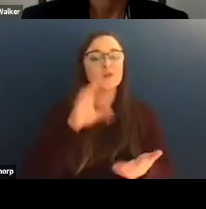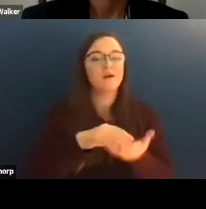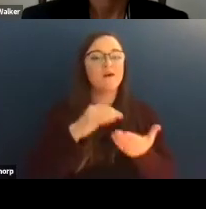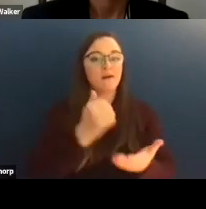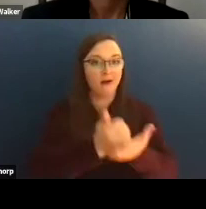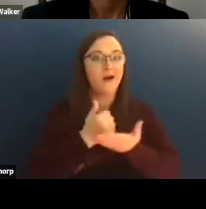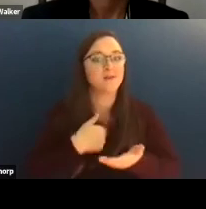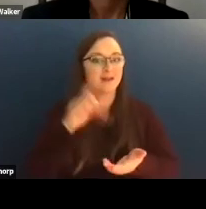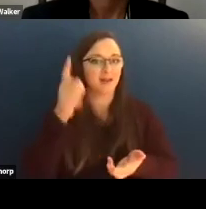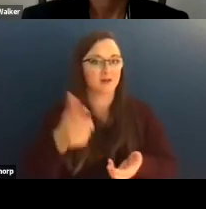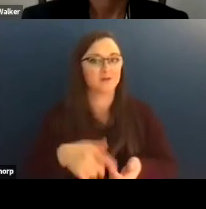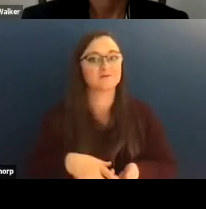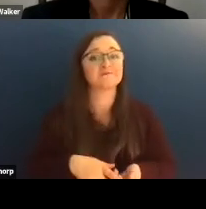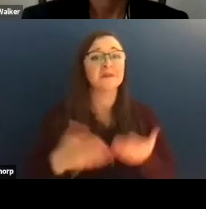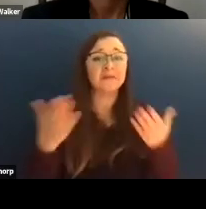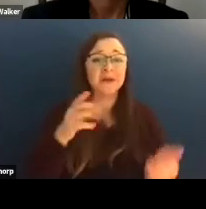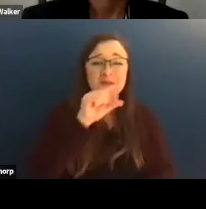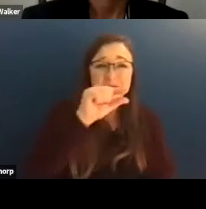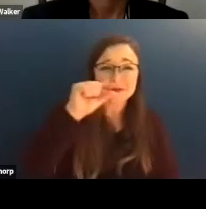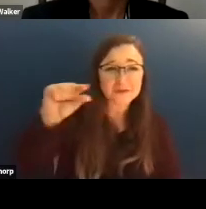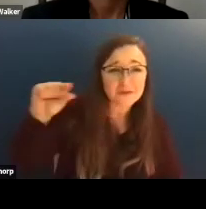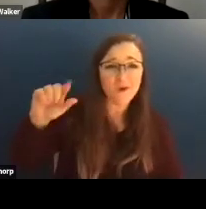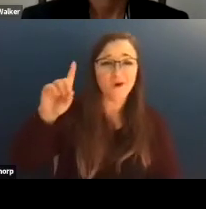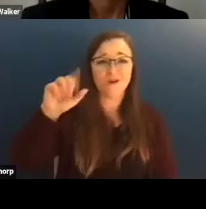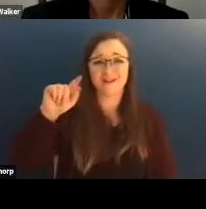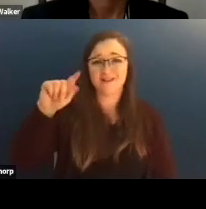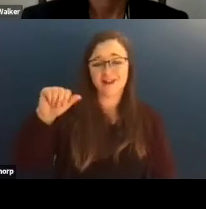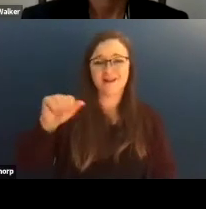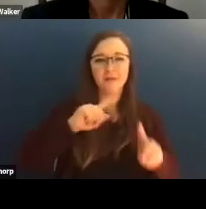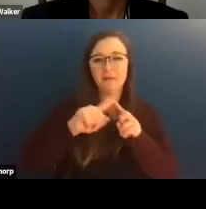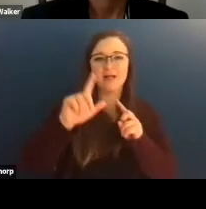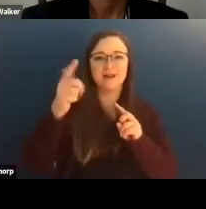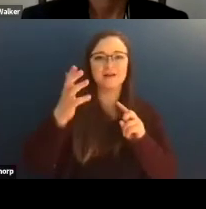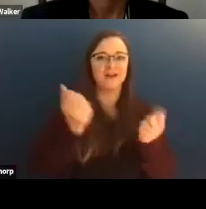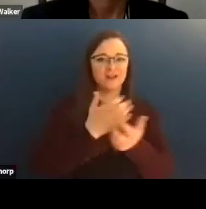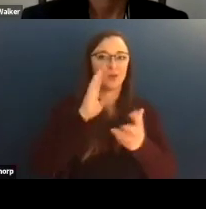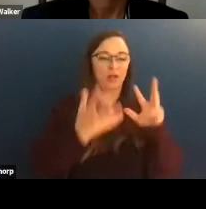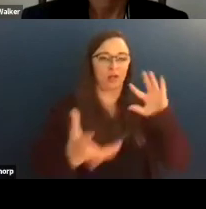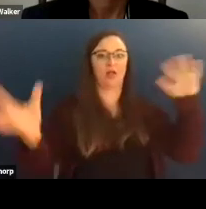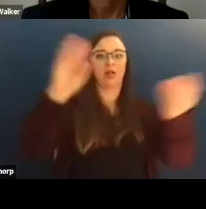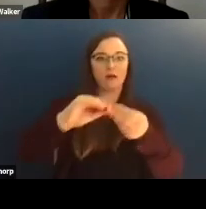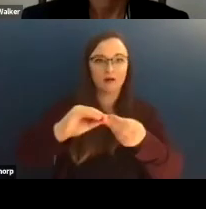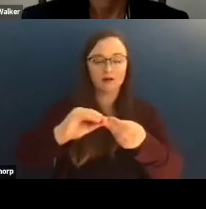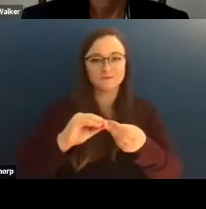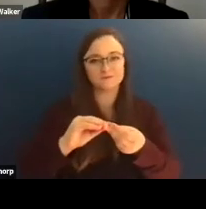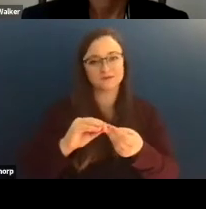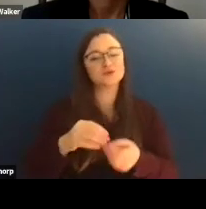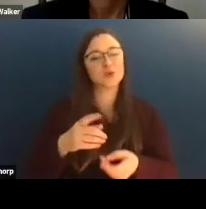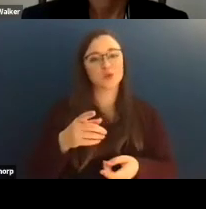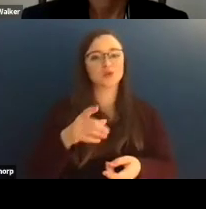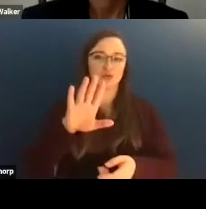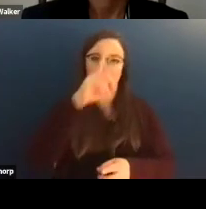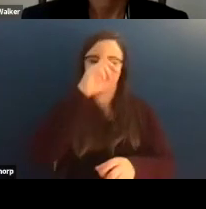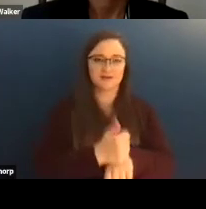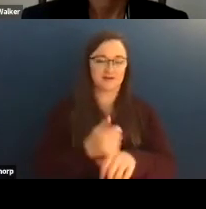might be small micro data, but it's all adding to it. So reframing your mindset and how you're approaching